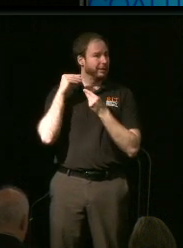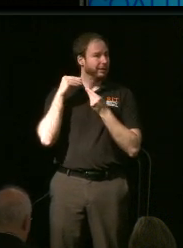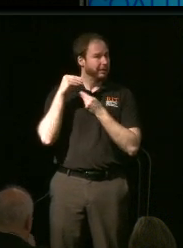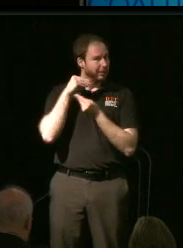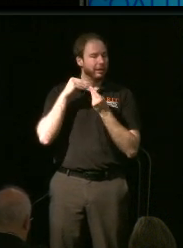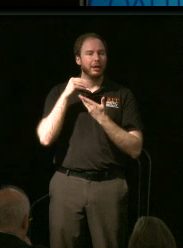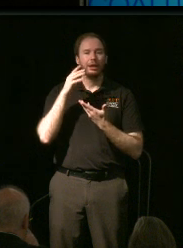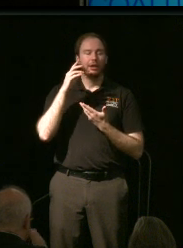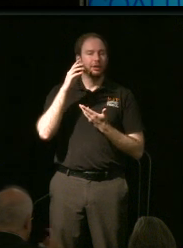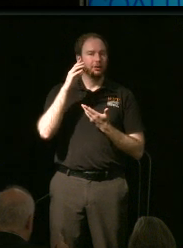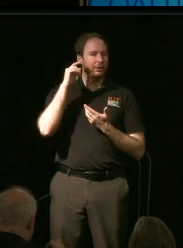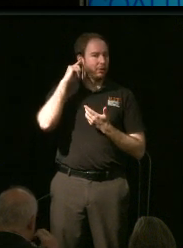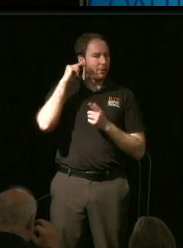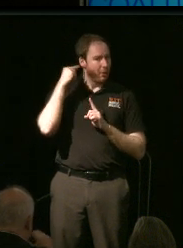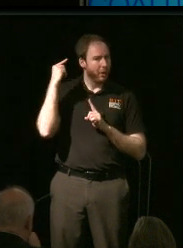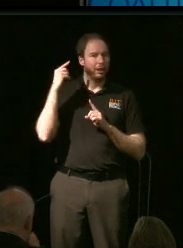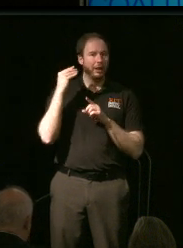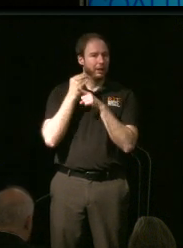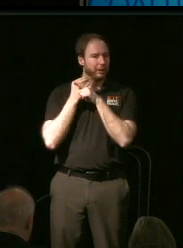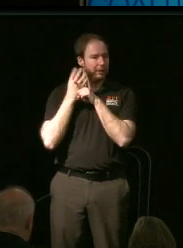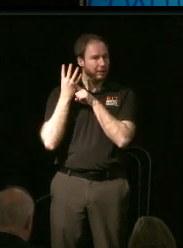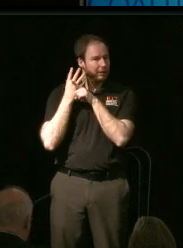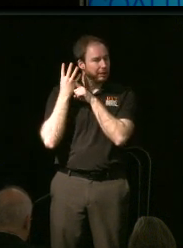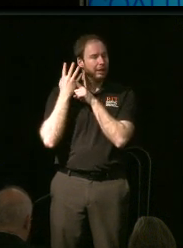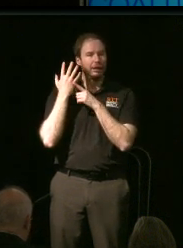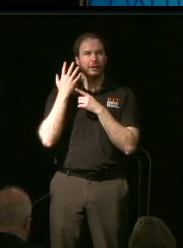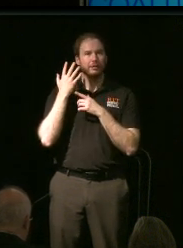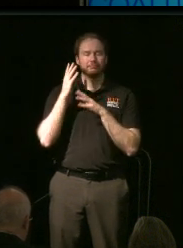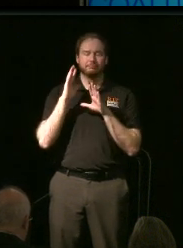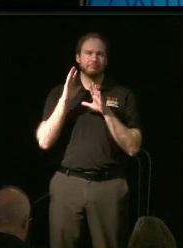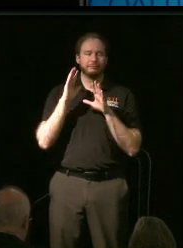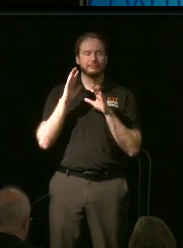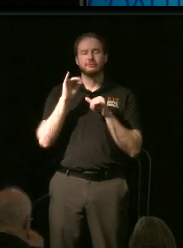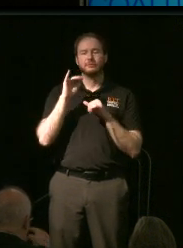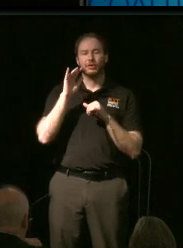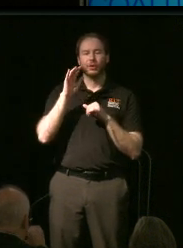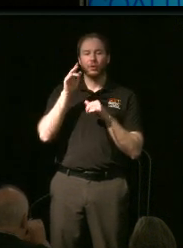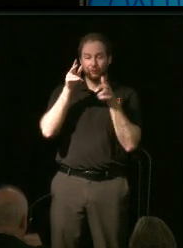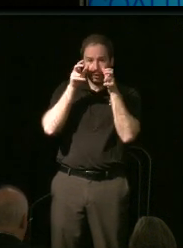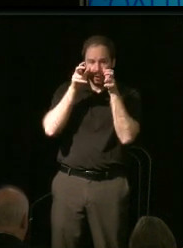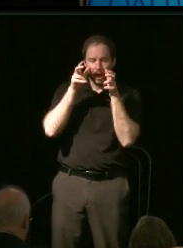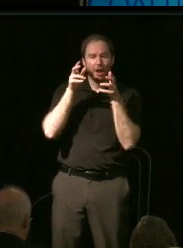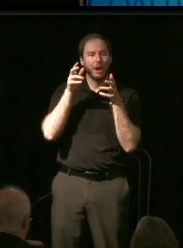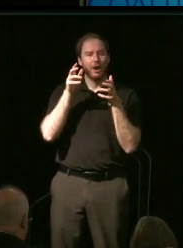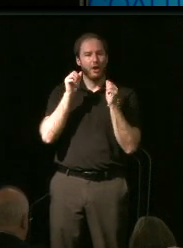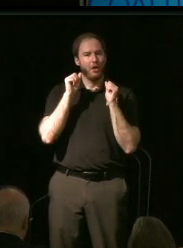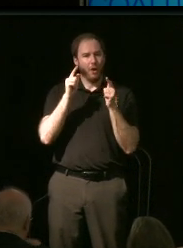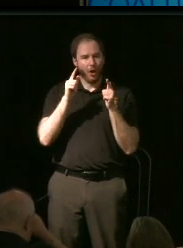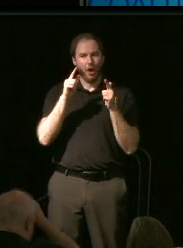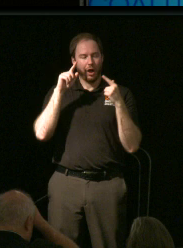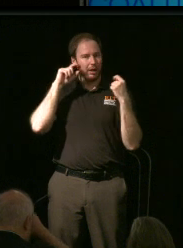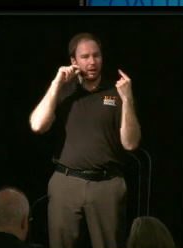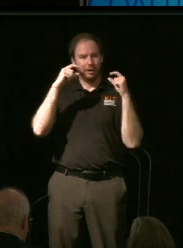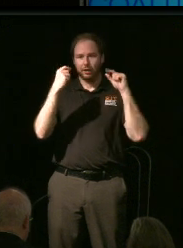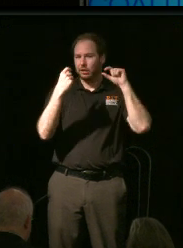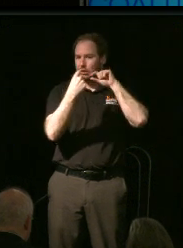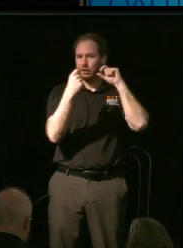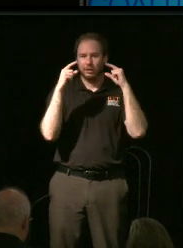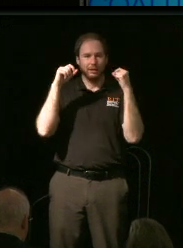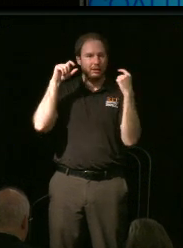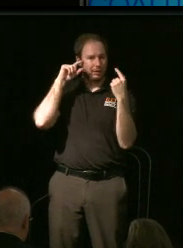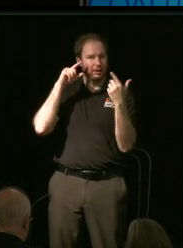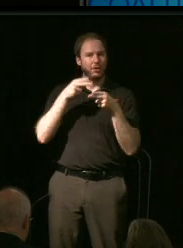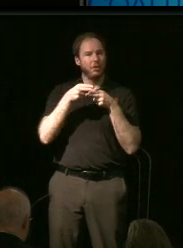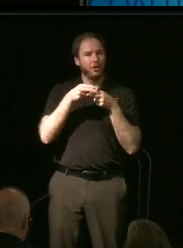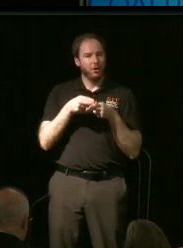the cochlea, in the hair cells, in the supporting cells, and in the photoreceptors in the eye, they actually all talk to each other in